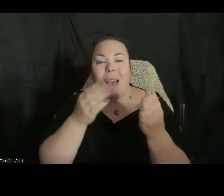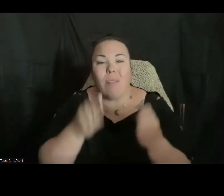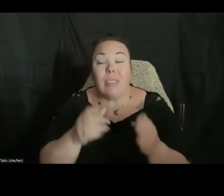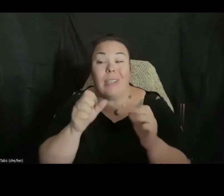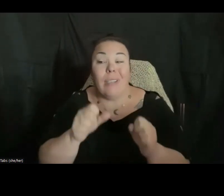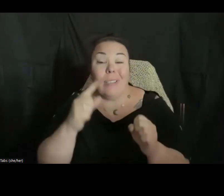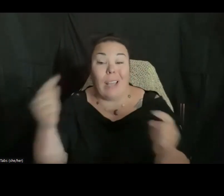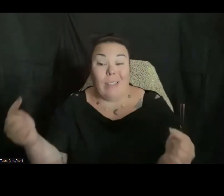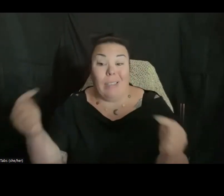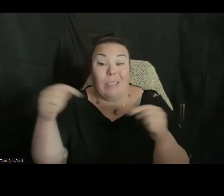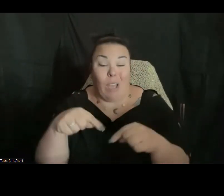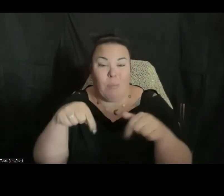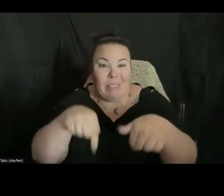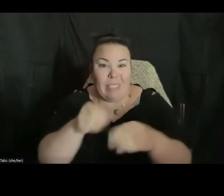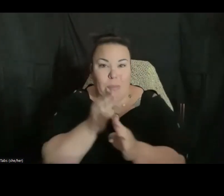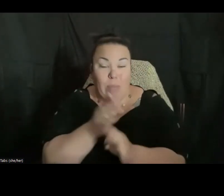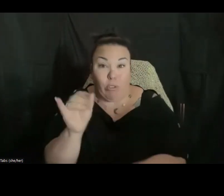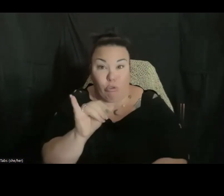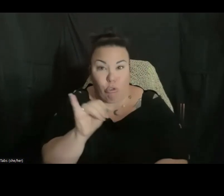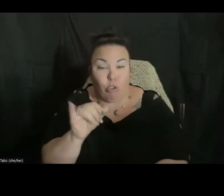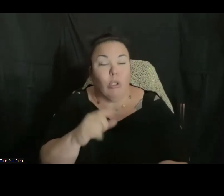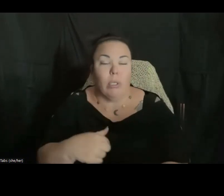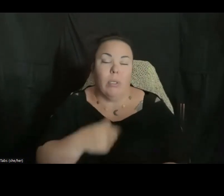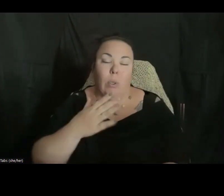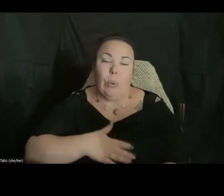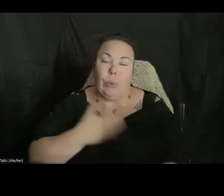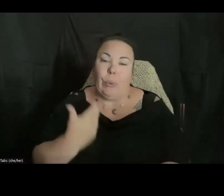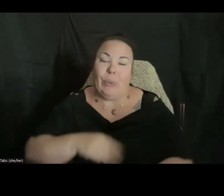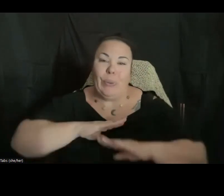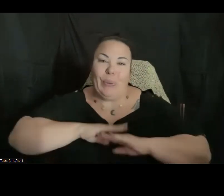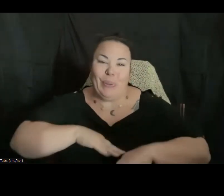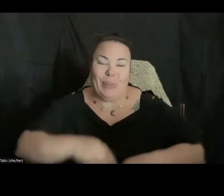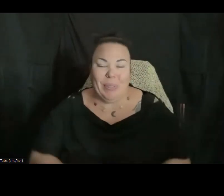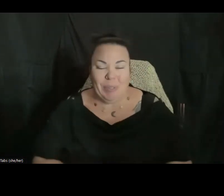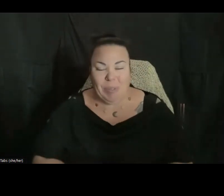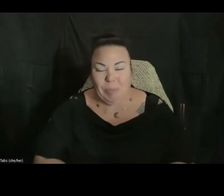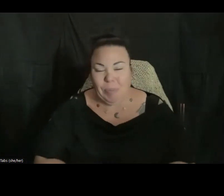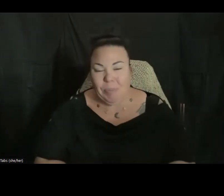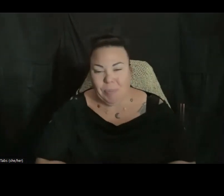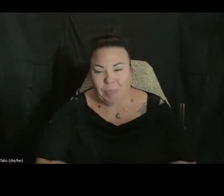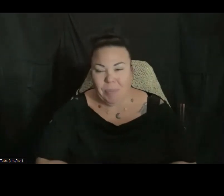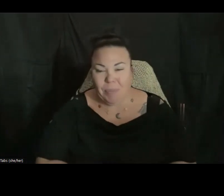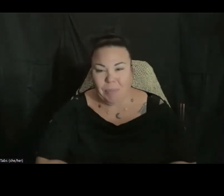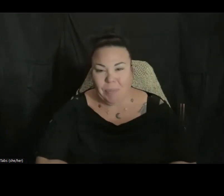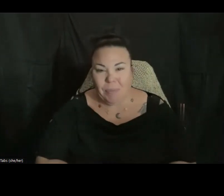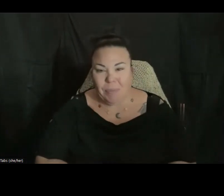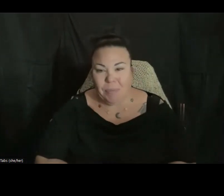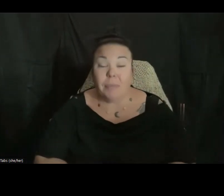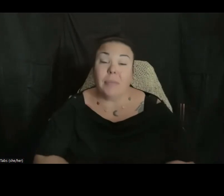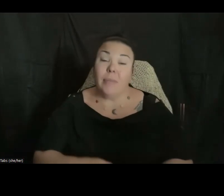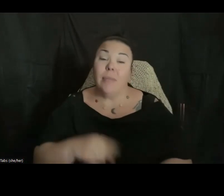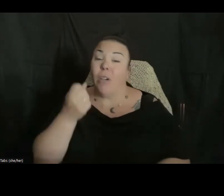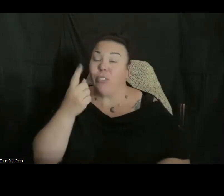bus as well, which we're really happy about. But developing this partnership was many years in the